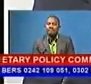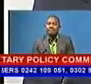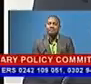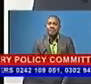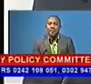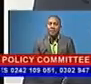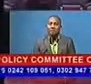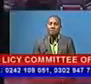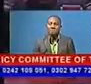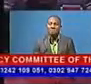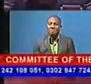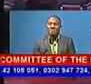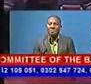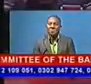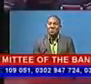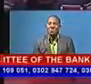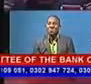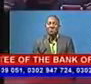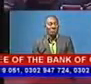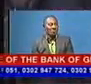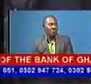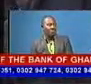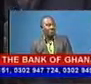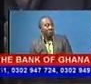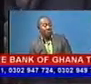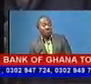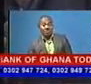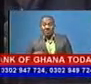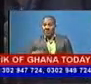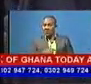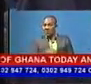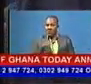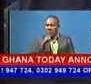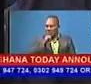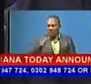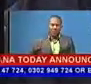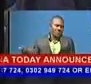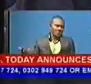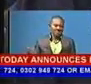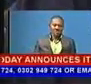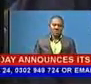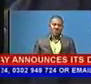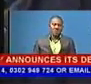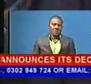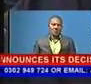My Lord, we also would not object to these lists being tendered, subject to